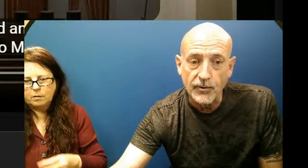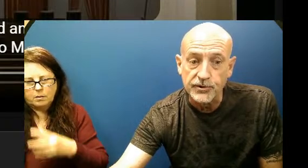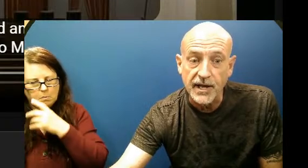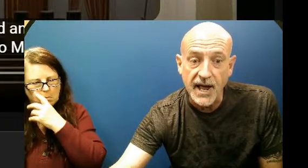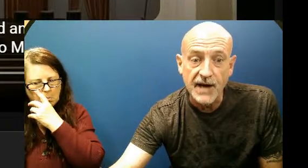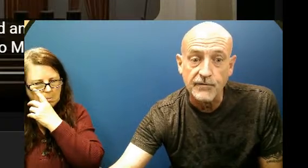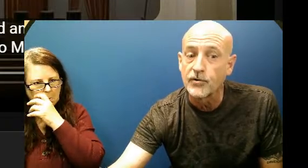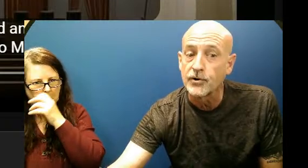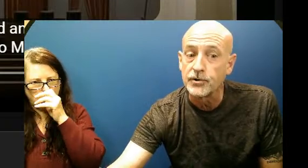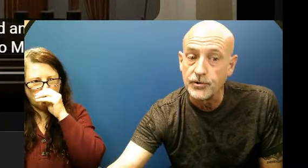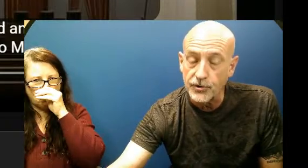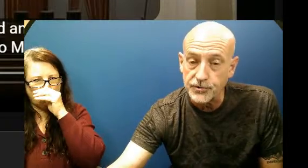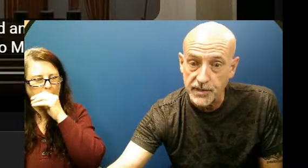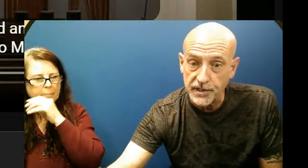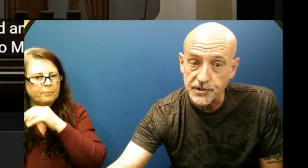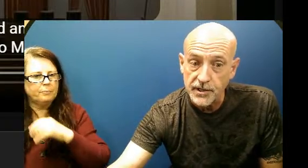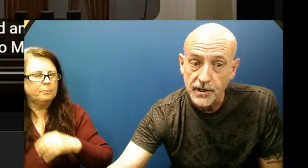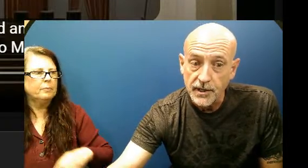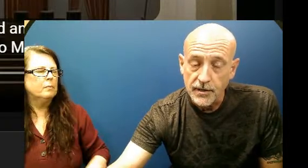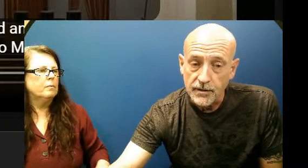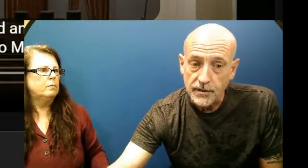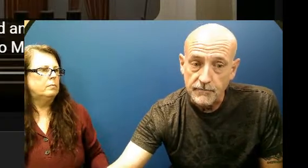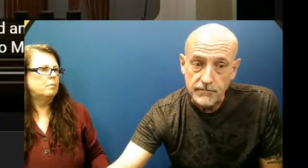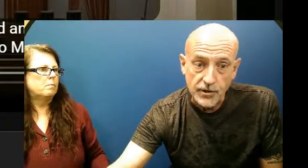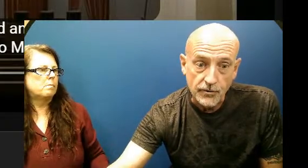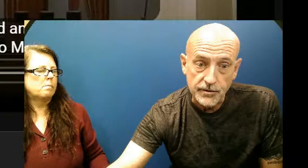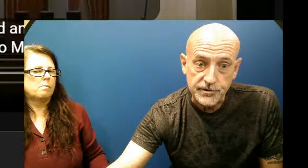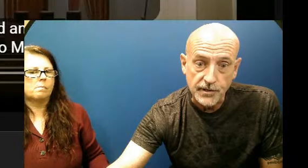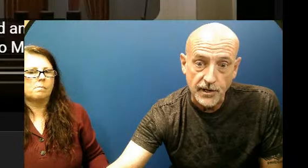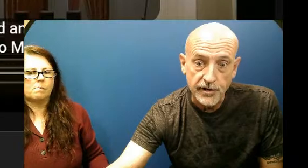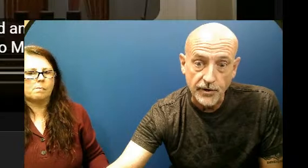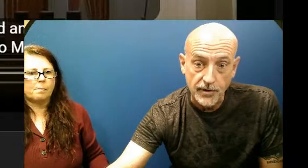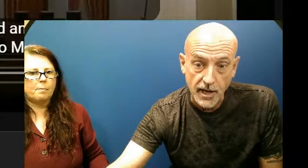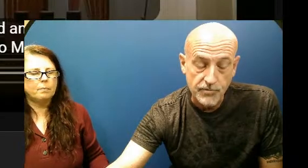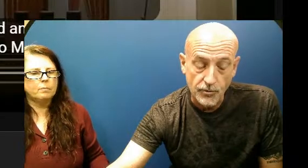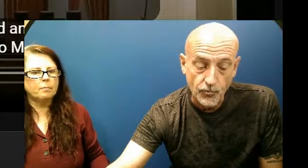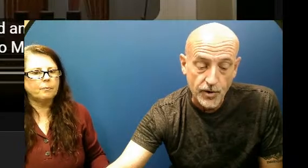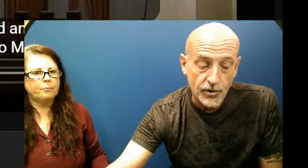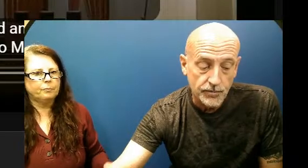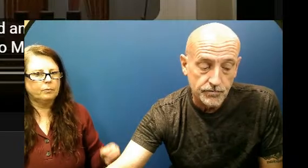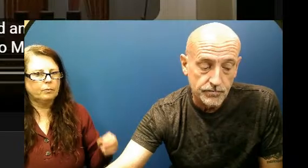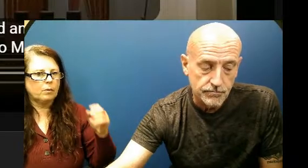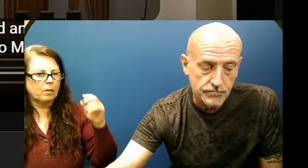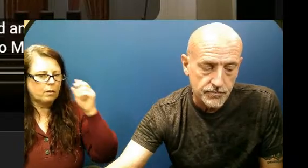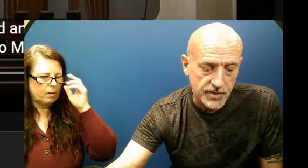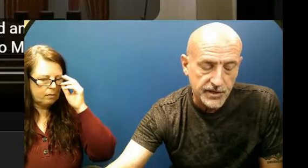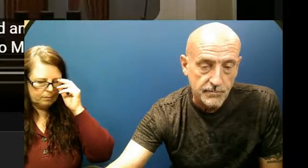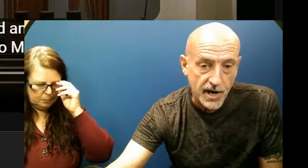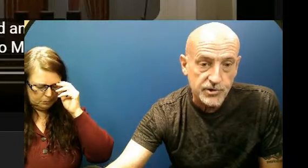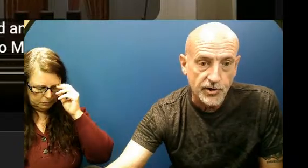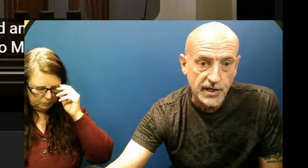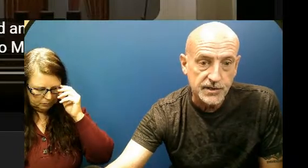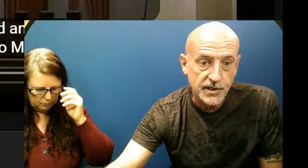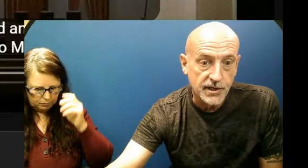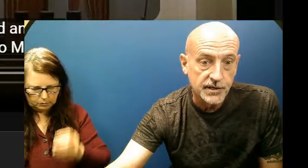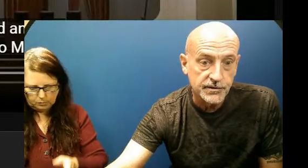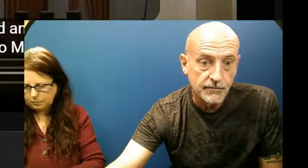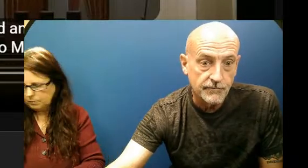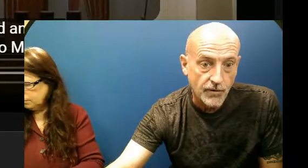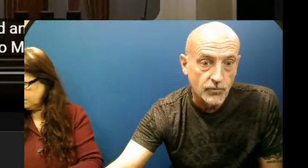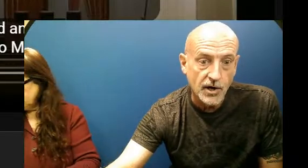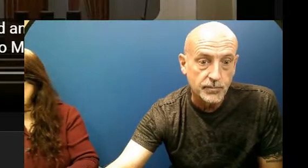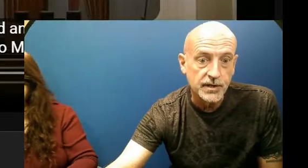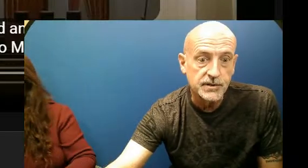editorial power do they have over your speech? You know, in the scenario that the real thing they measure against